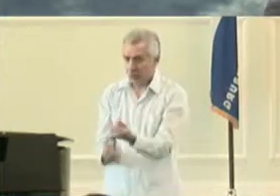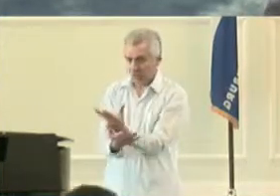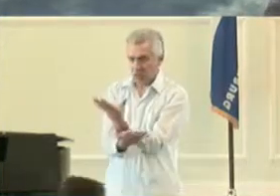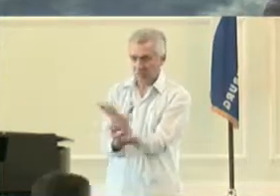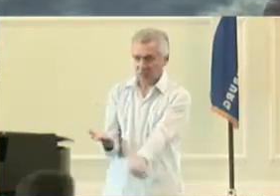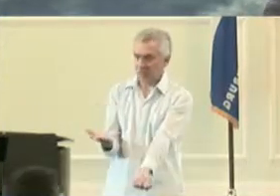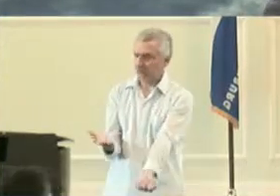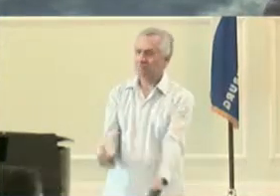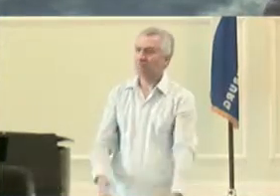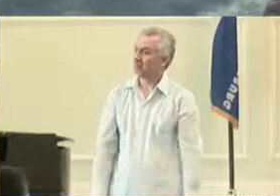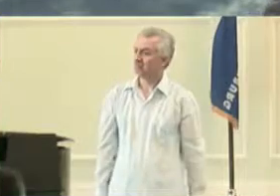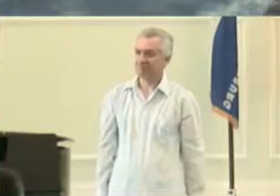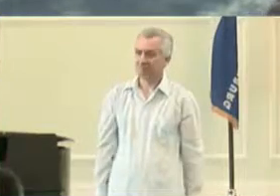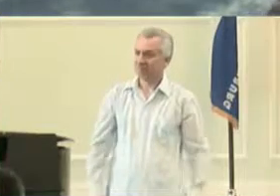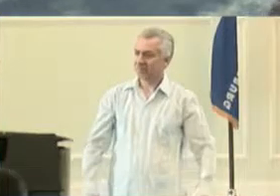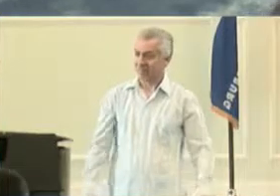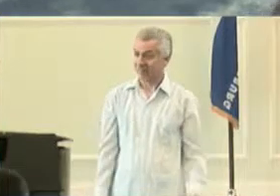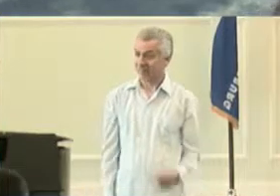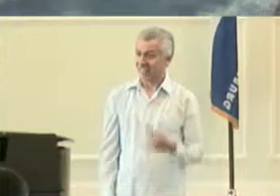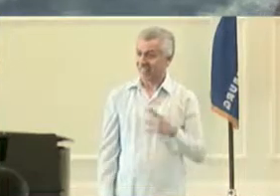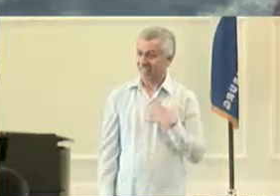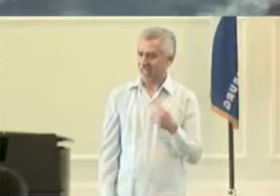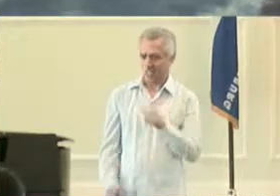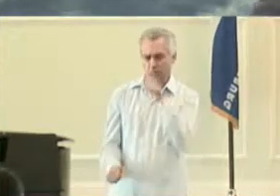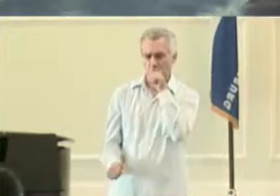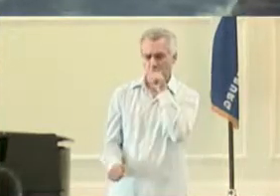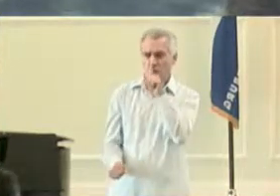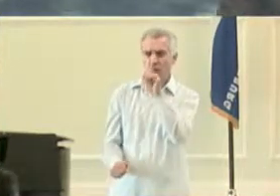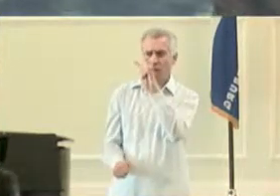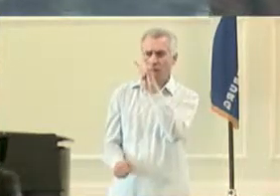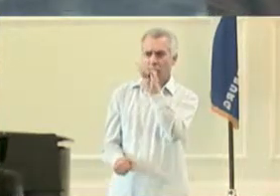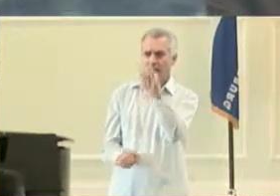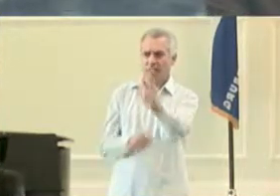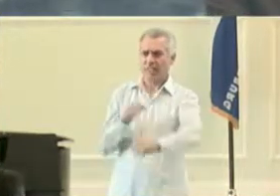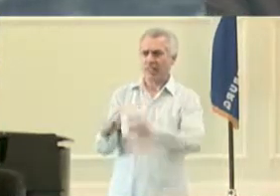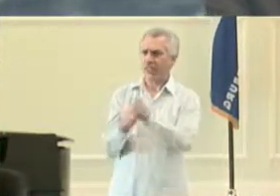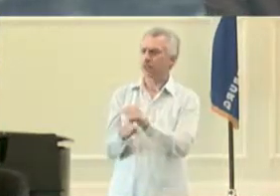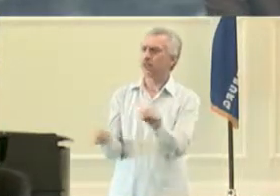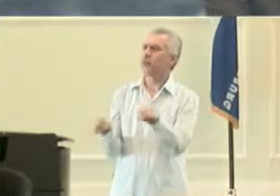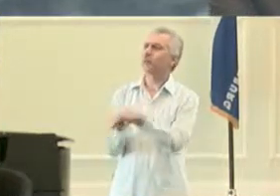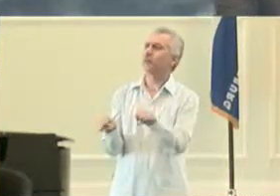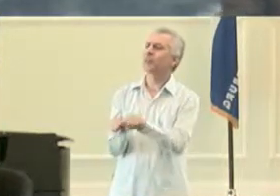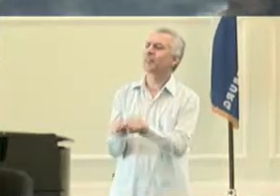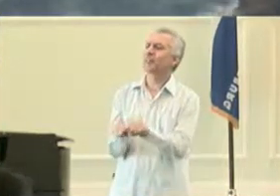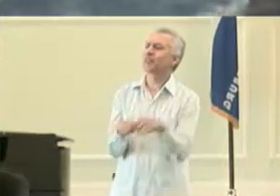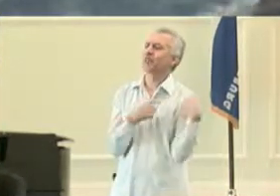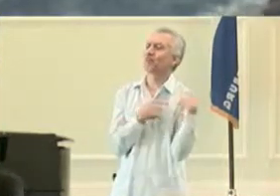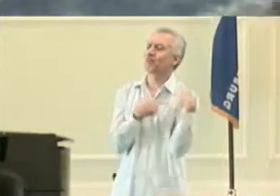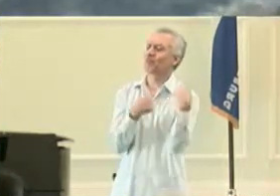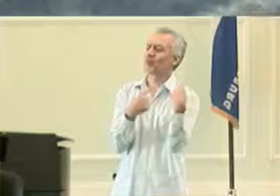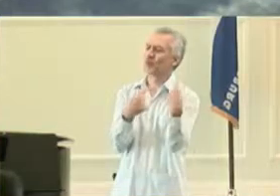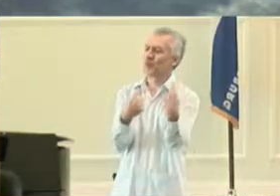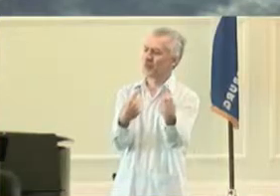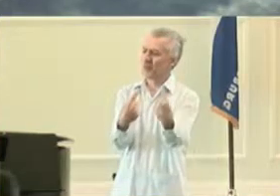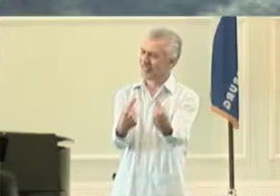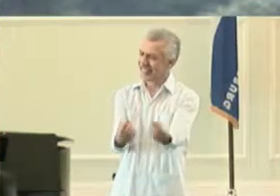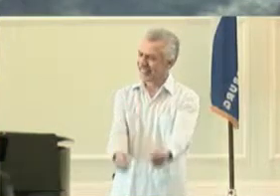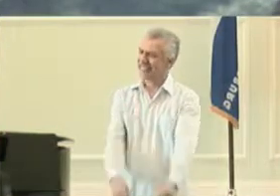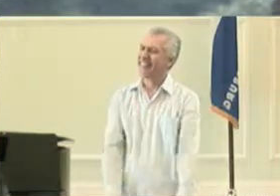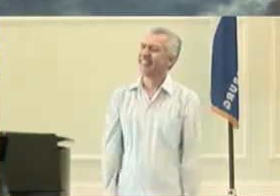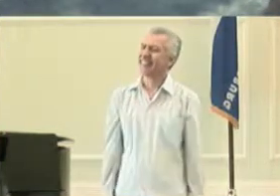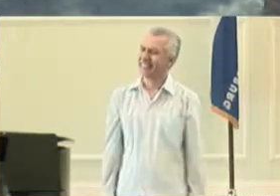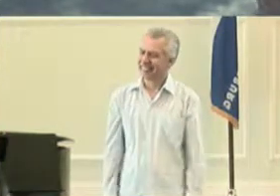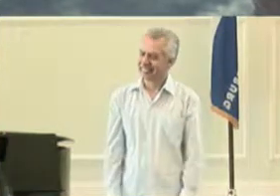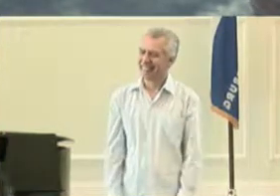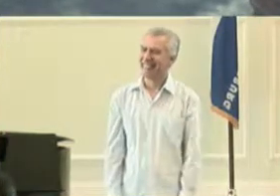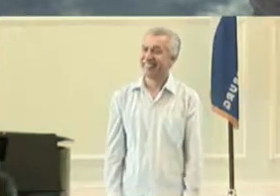some shoes like that, right? Well, what it means then is this, that if